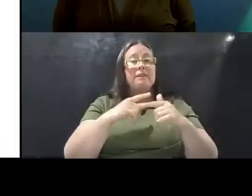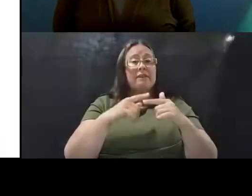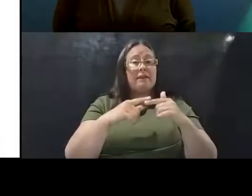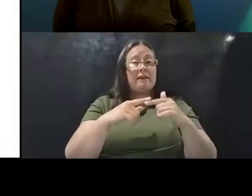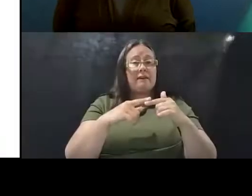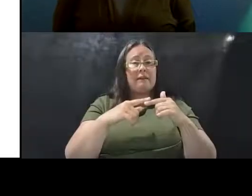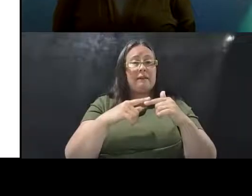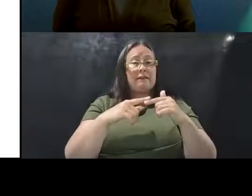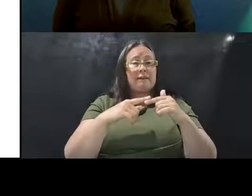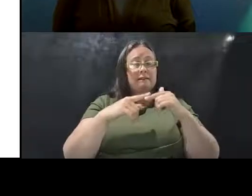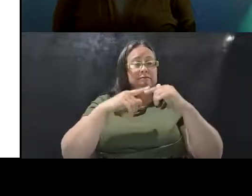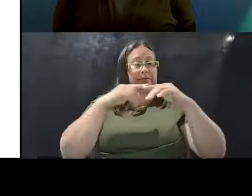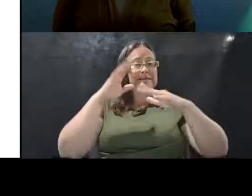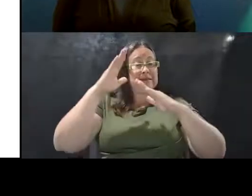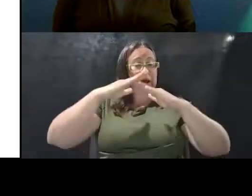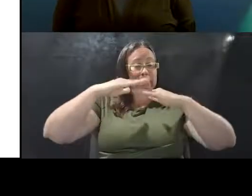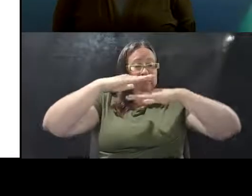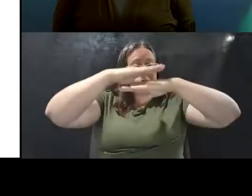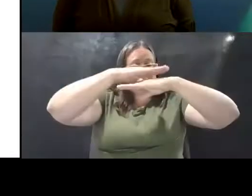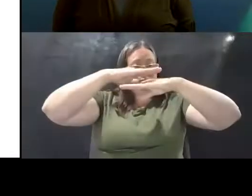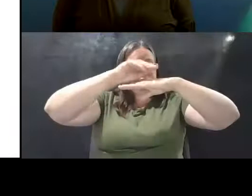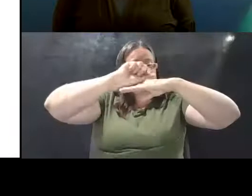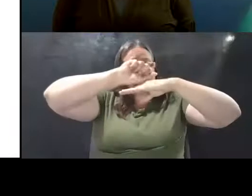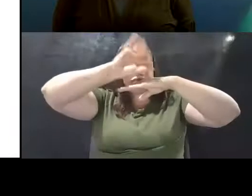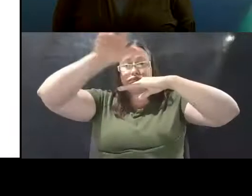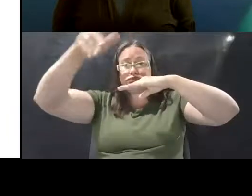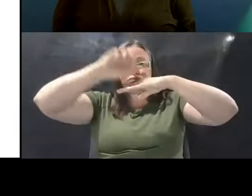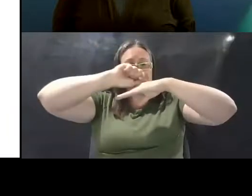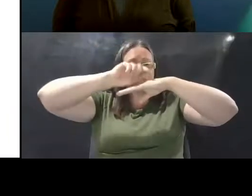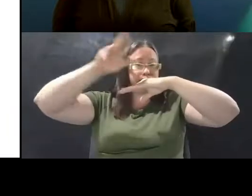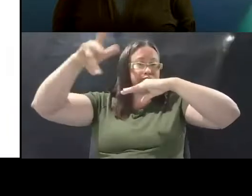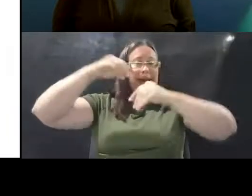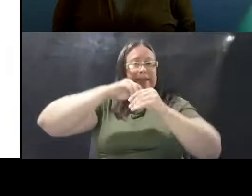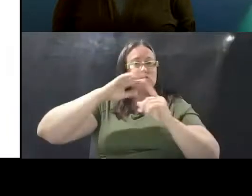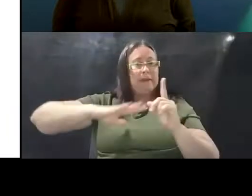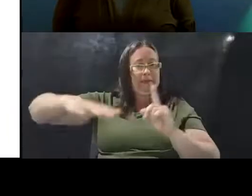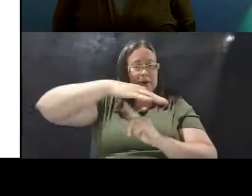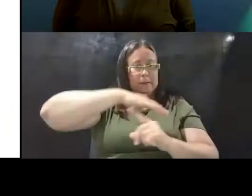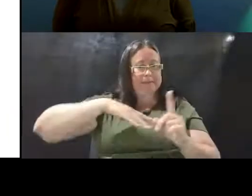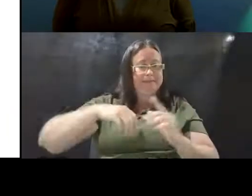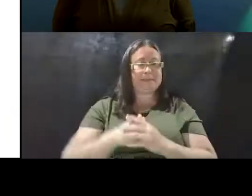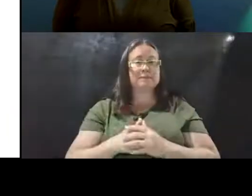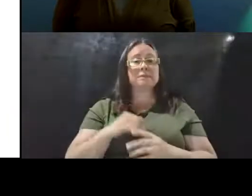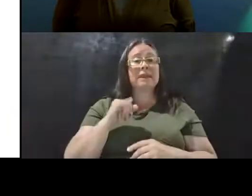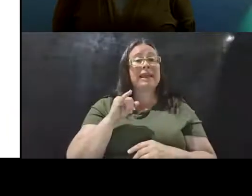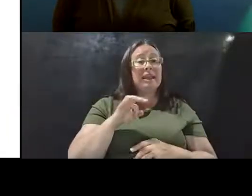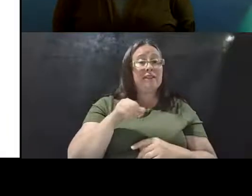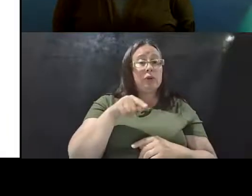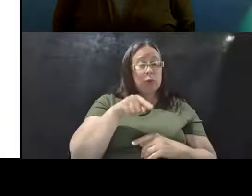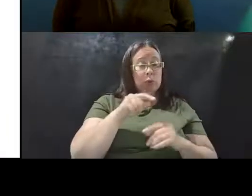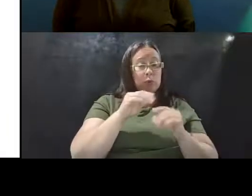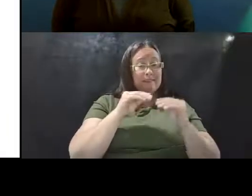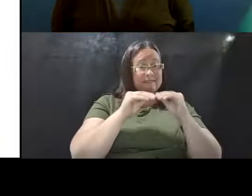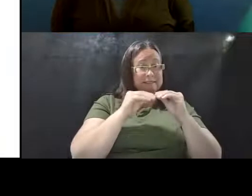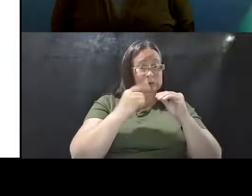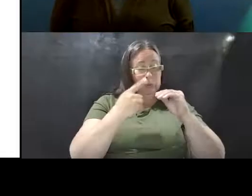cells slough off into the environment. So if you correct one of these cells,